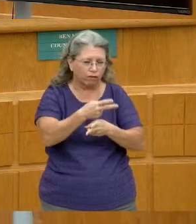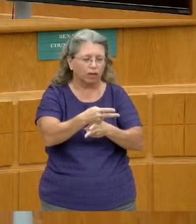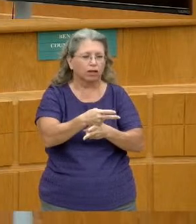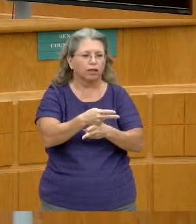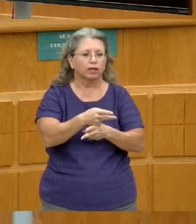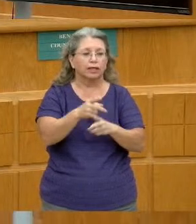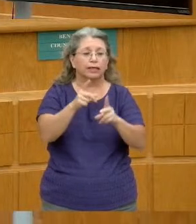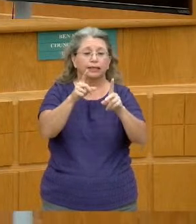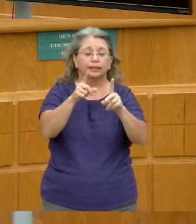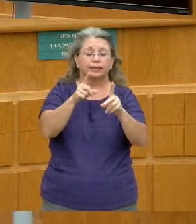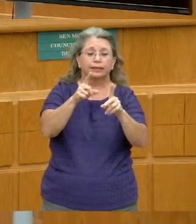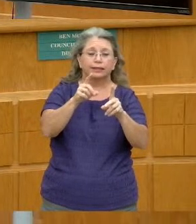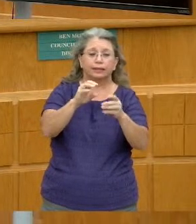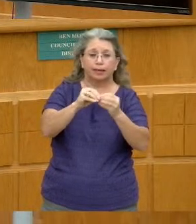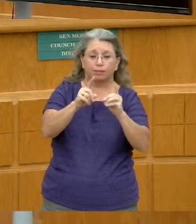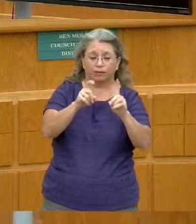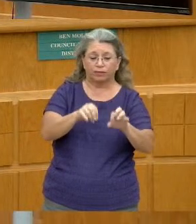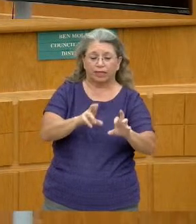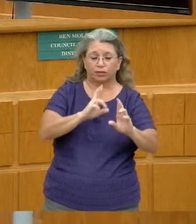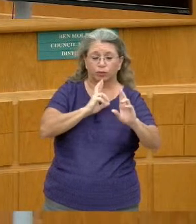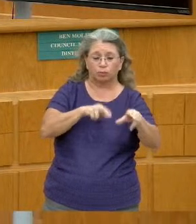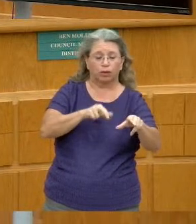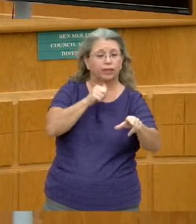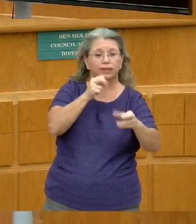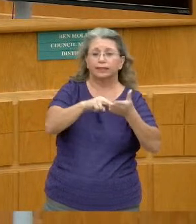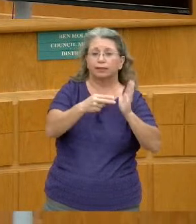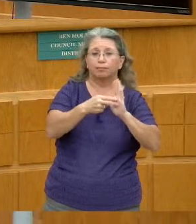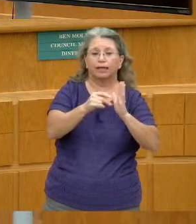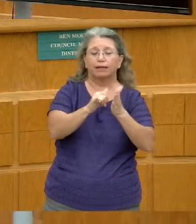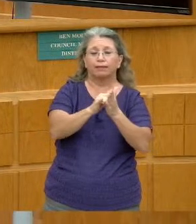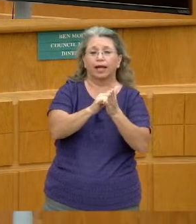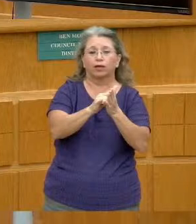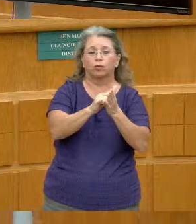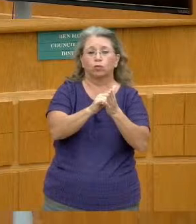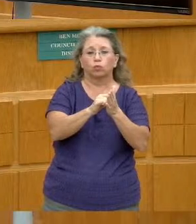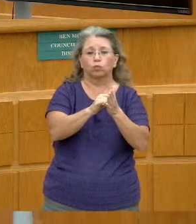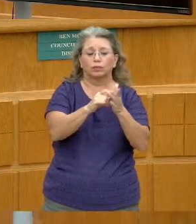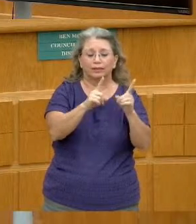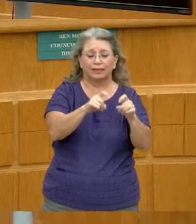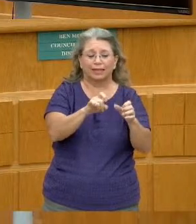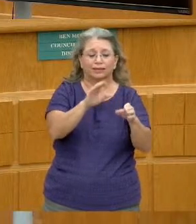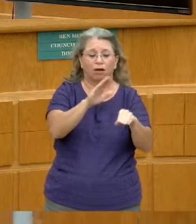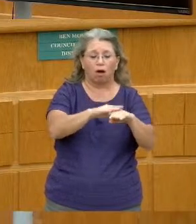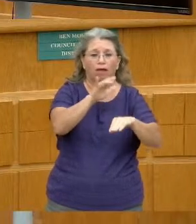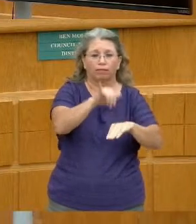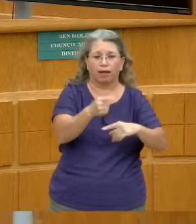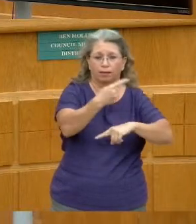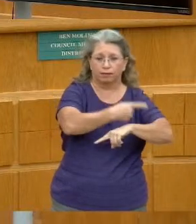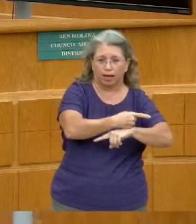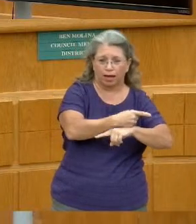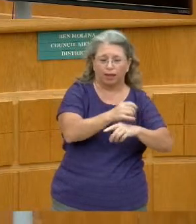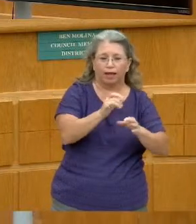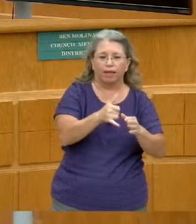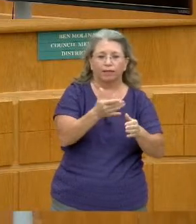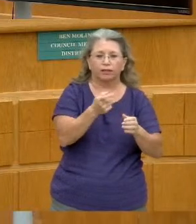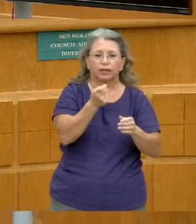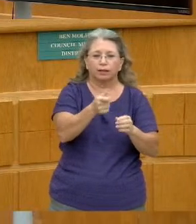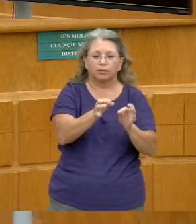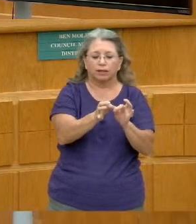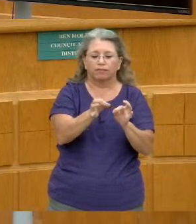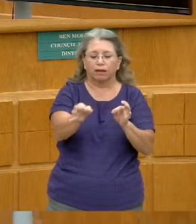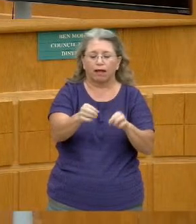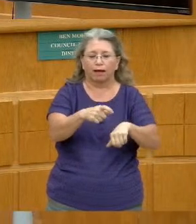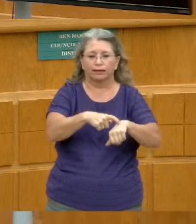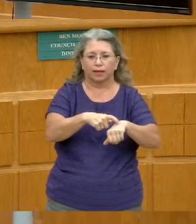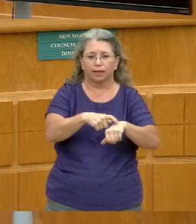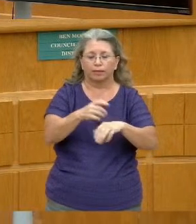doesn't necessarily mean it was done that day. There's a general lag time from between when the test is taken to when they tell the city